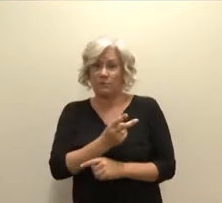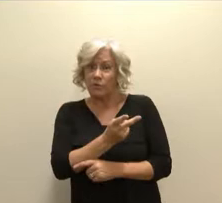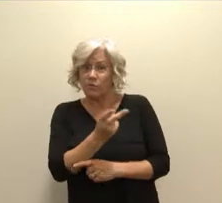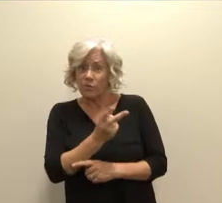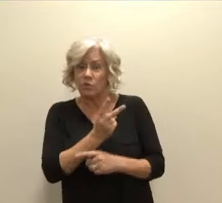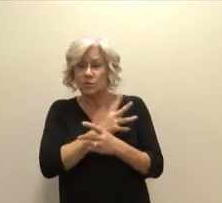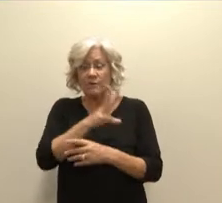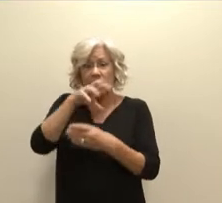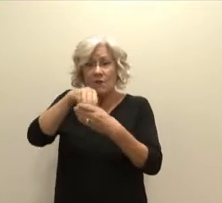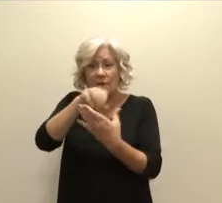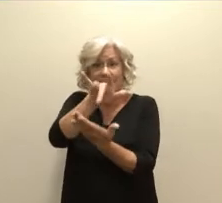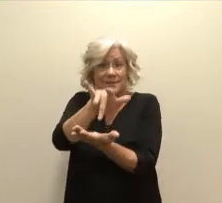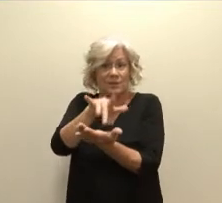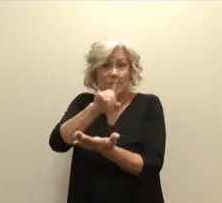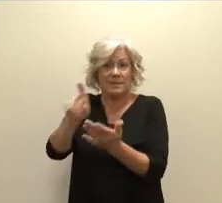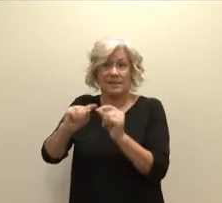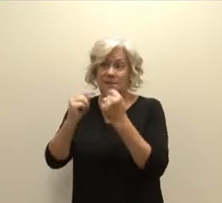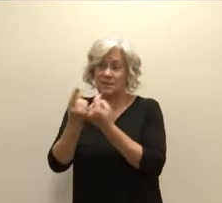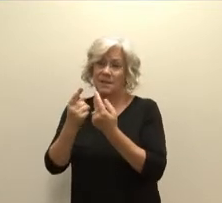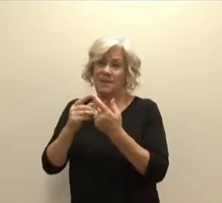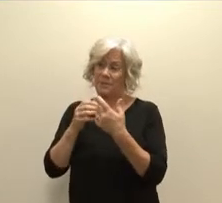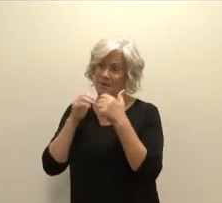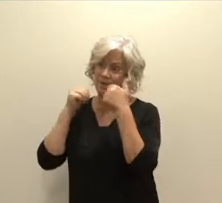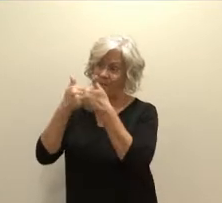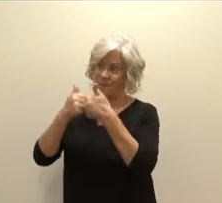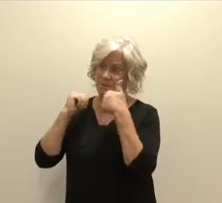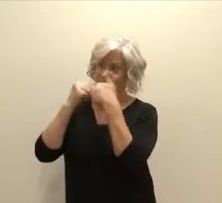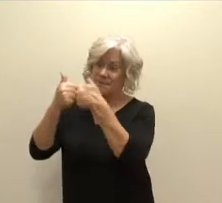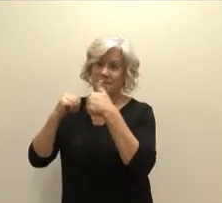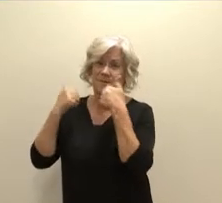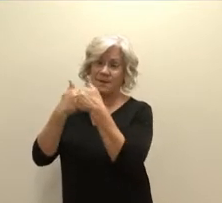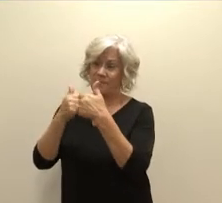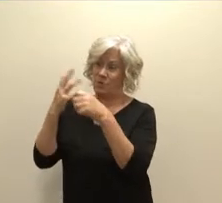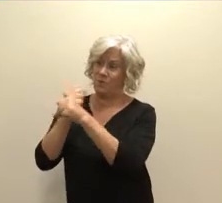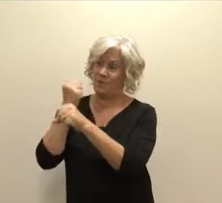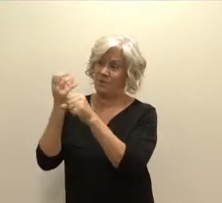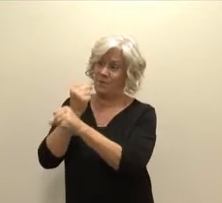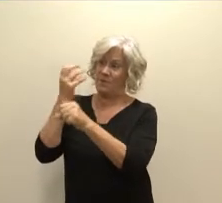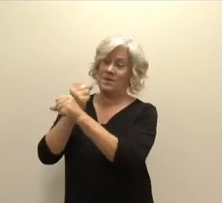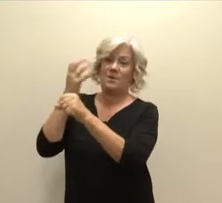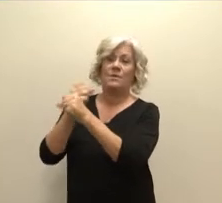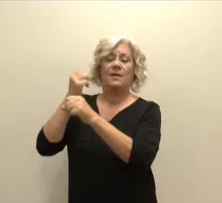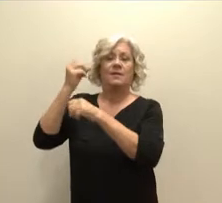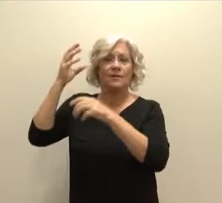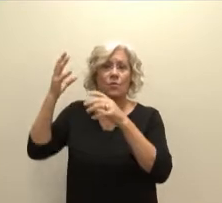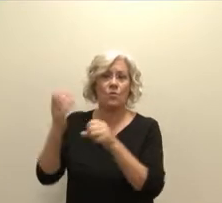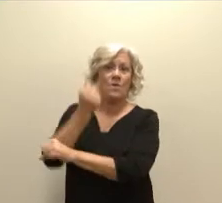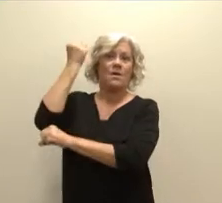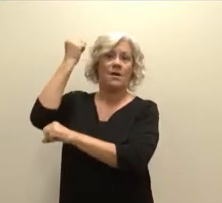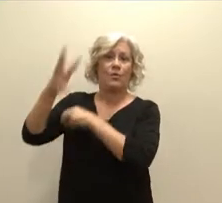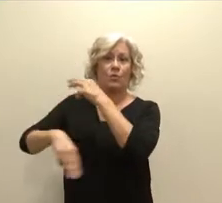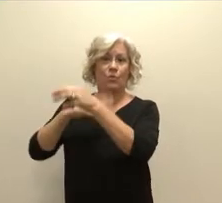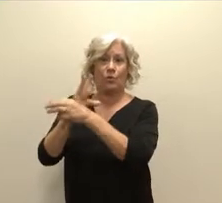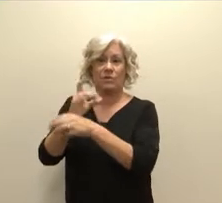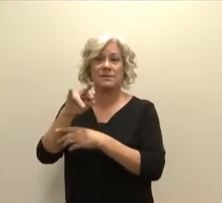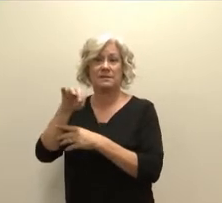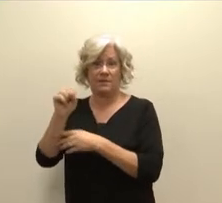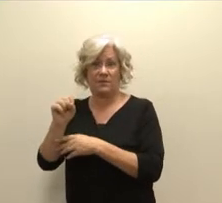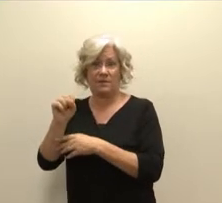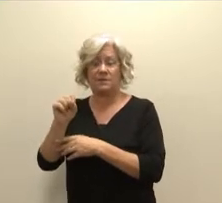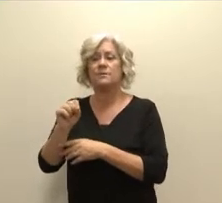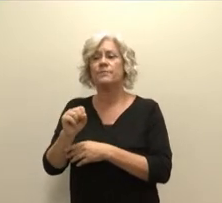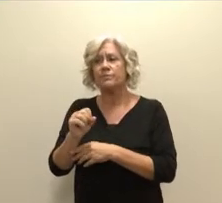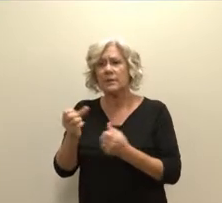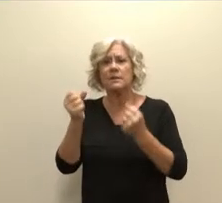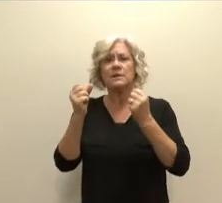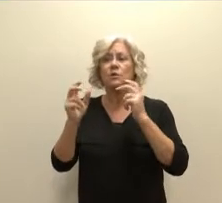Central Texas team that fought their way to the top and walked away as World Series champions. Made up of athletes from all